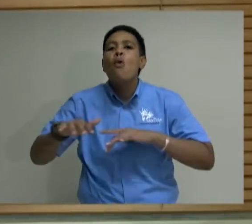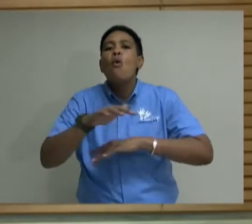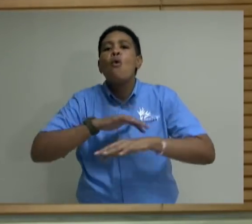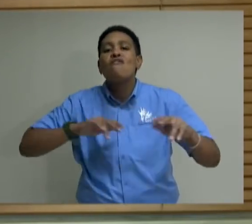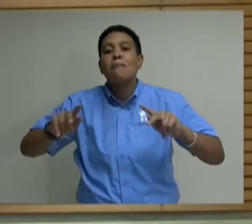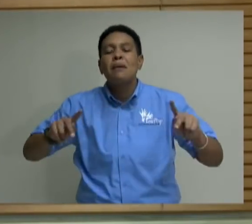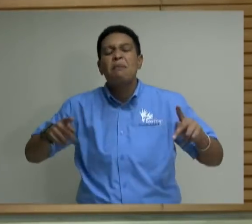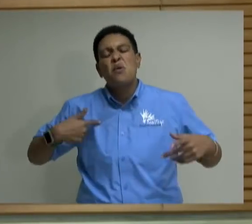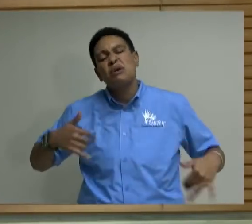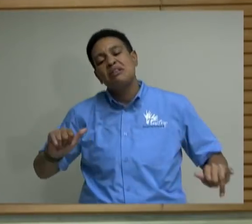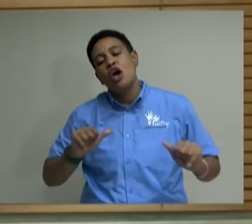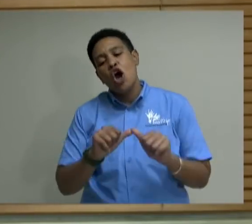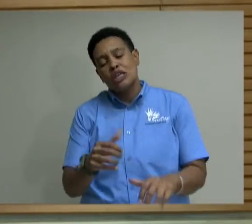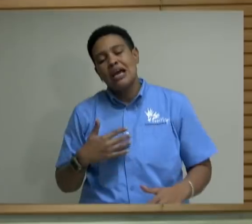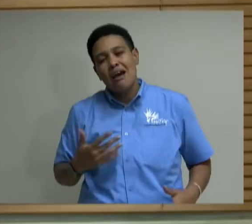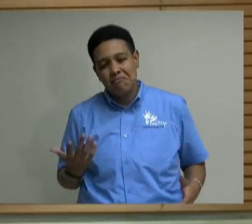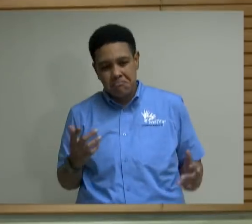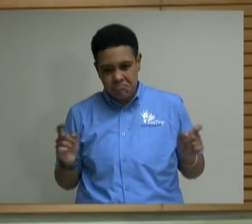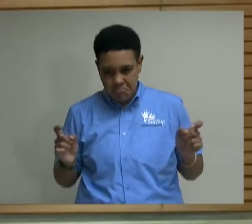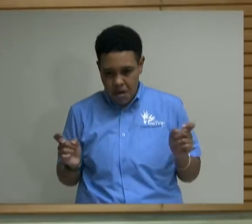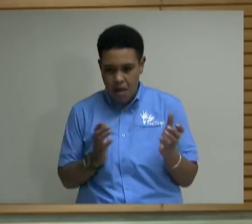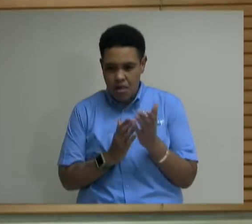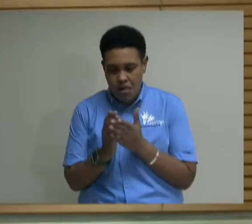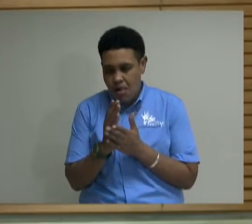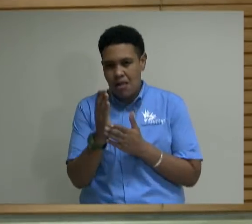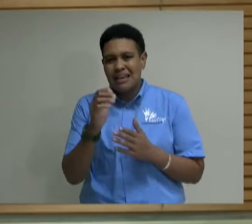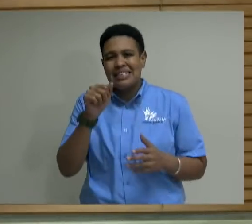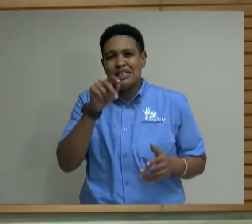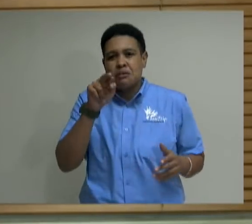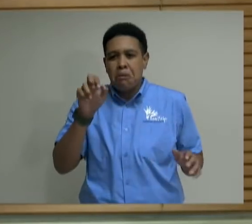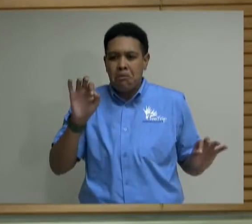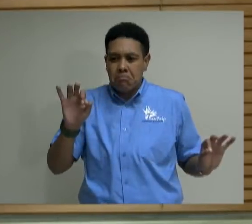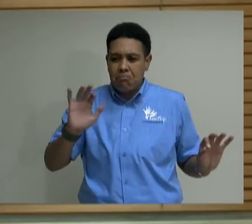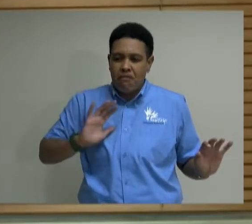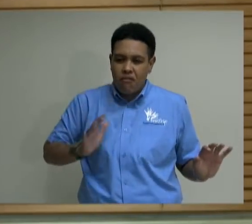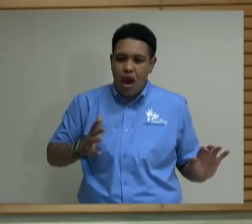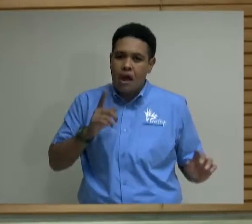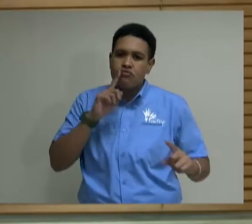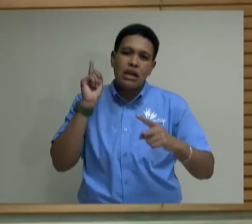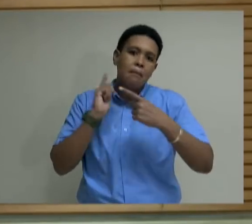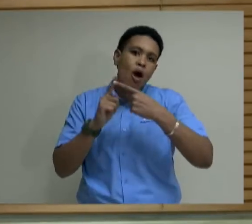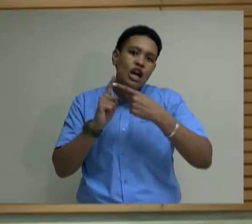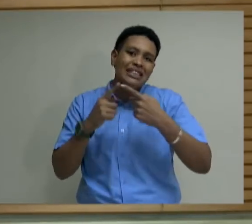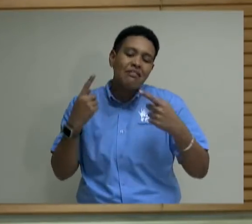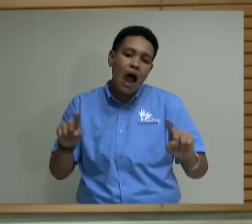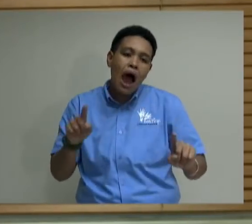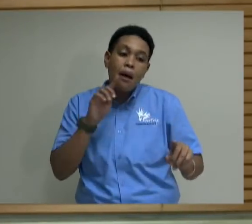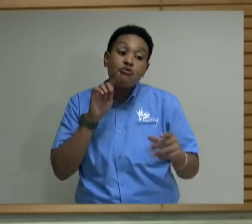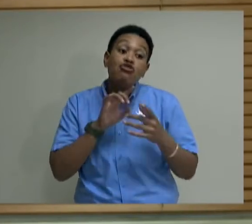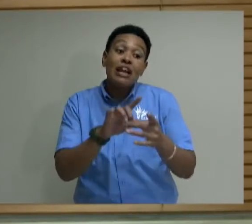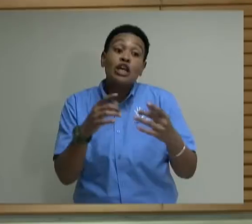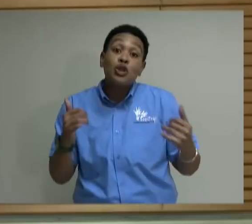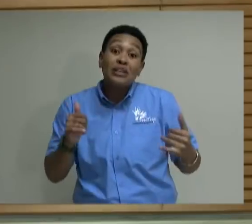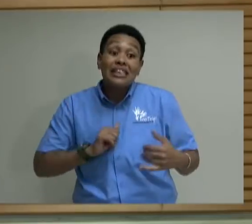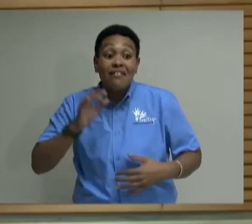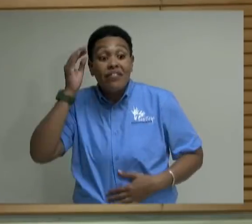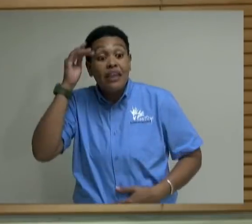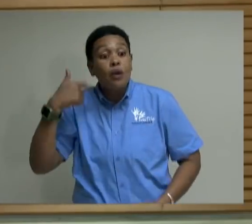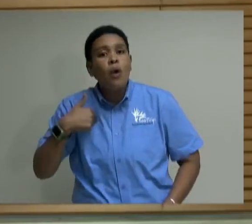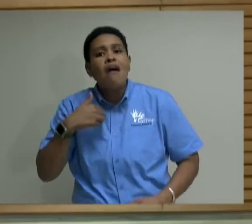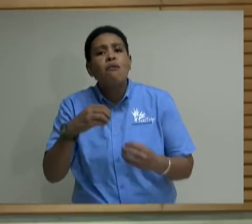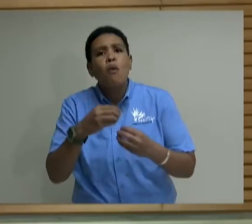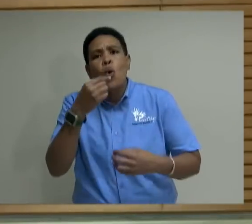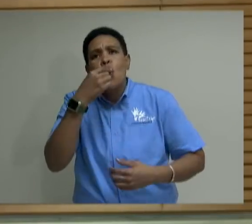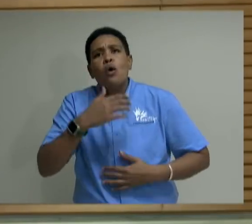we continue to have spare capacity, which is a very positive thing. Indeed, today, I believe we had more